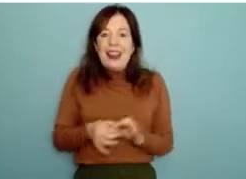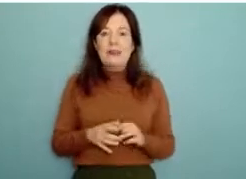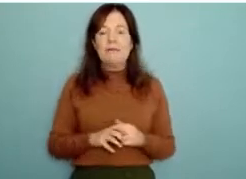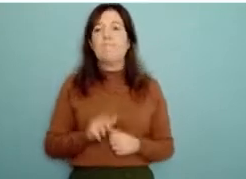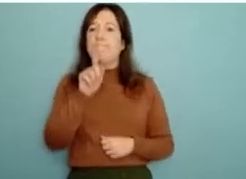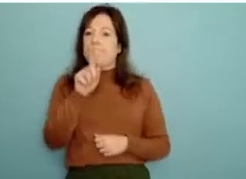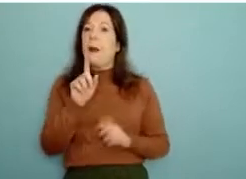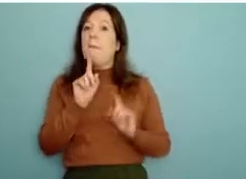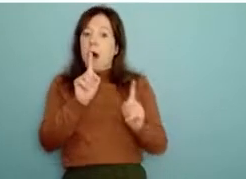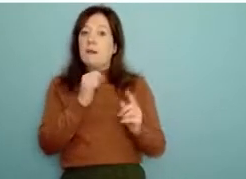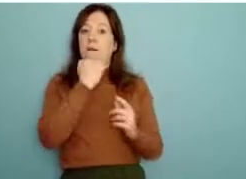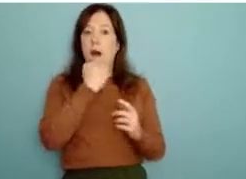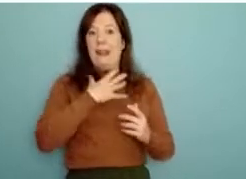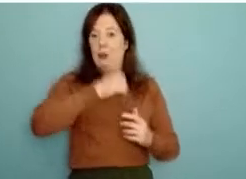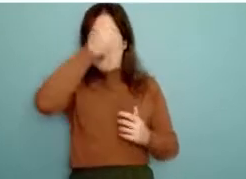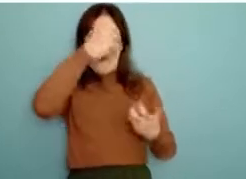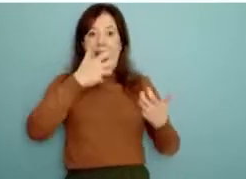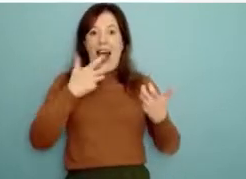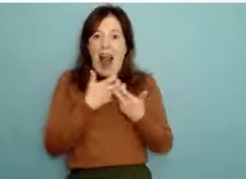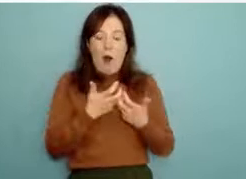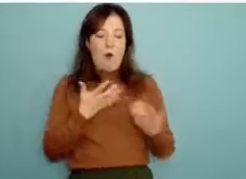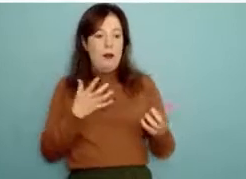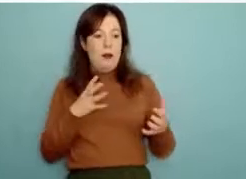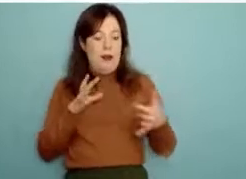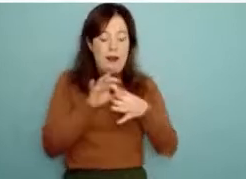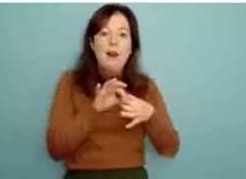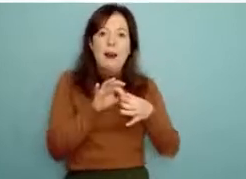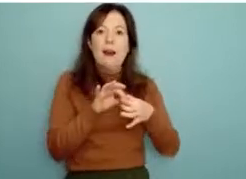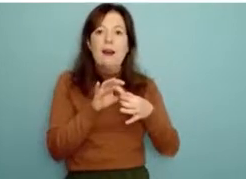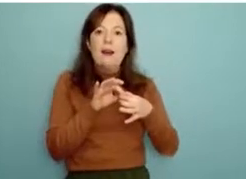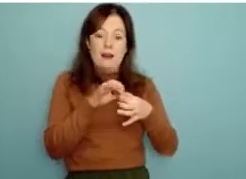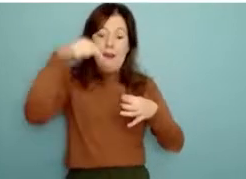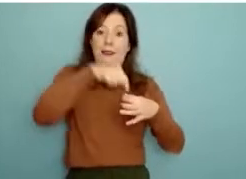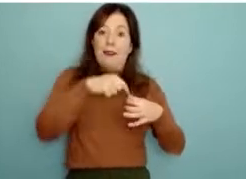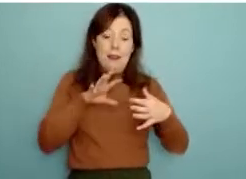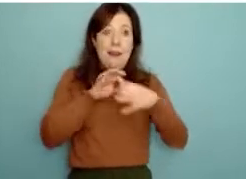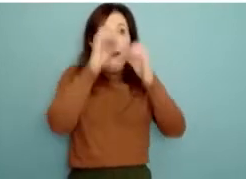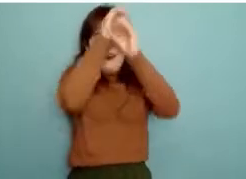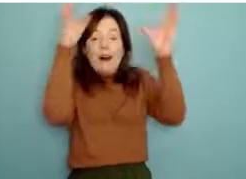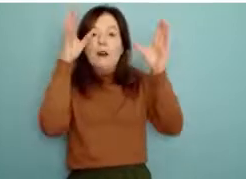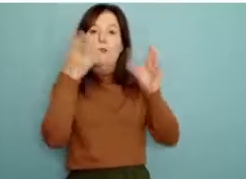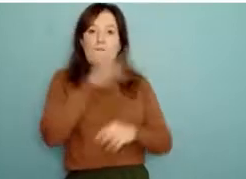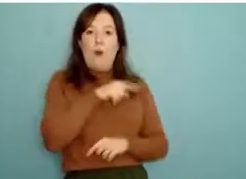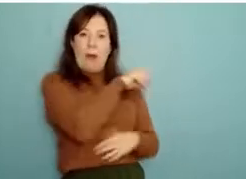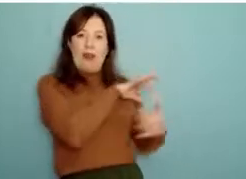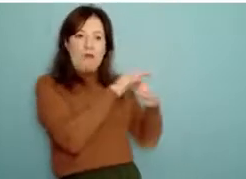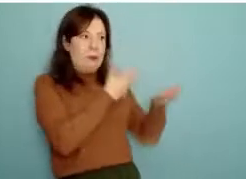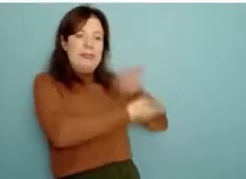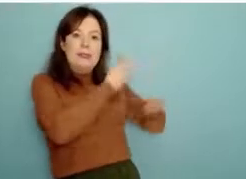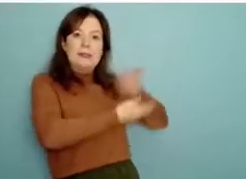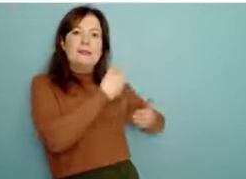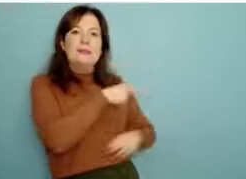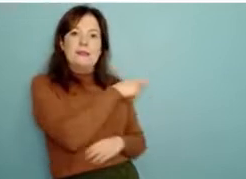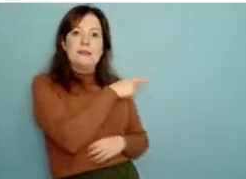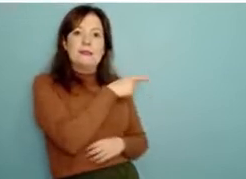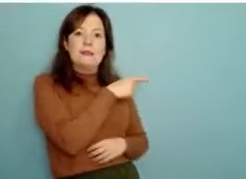So that takes a lot of work from us with the help of yourselves. It needs explaining and it does